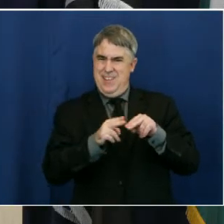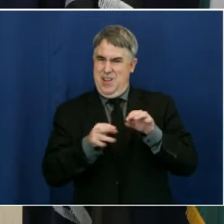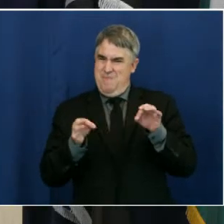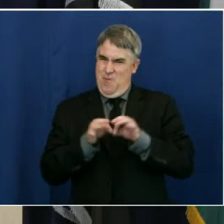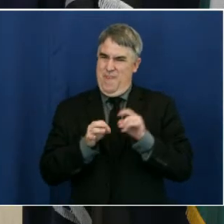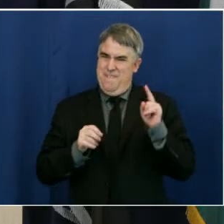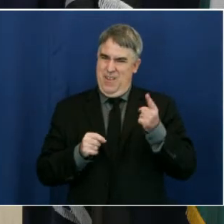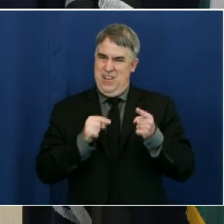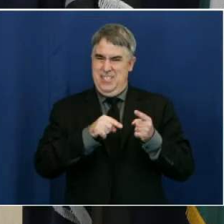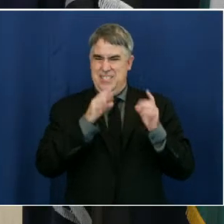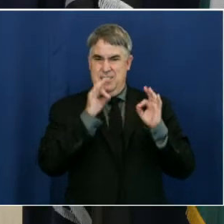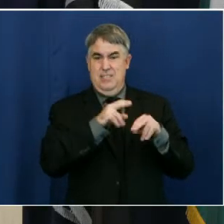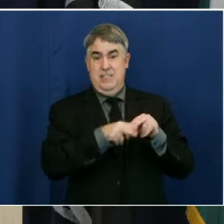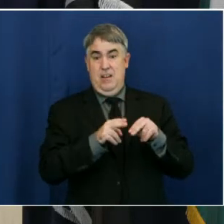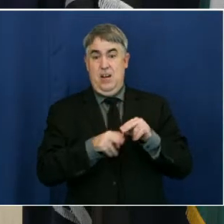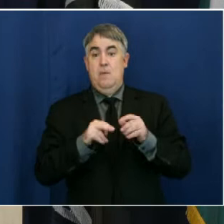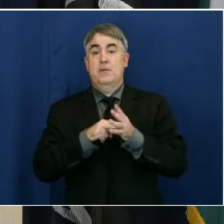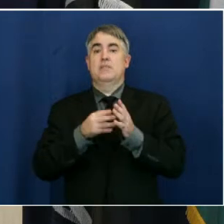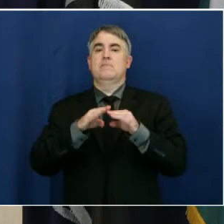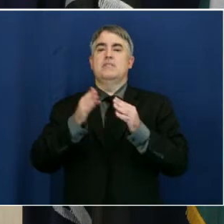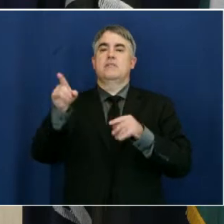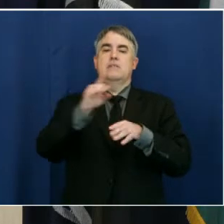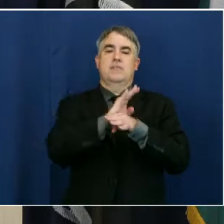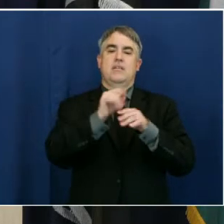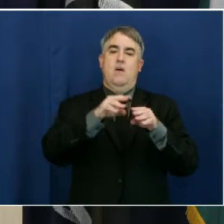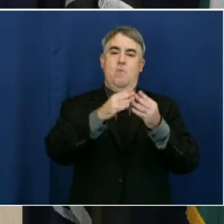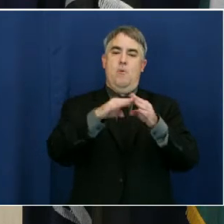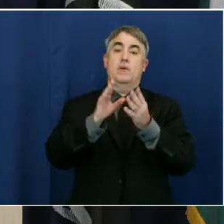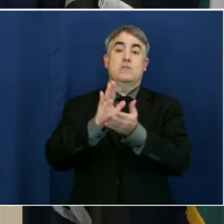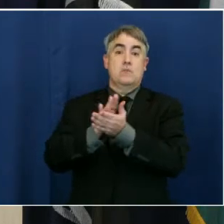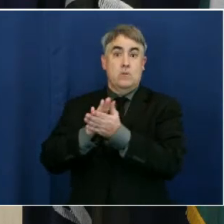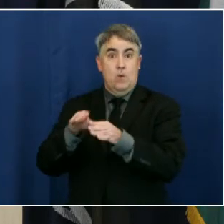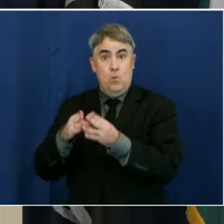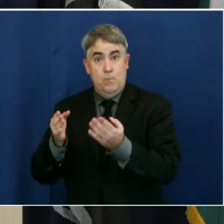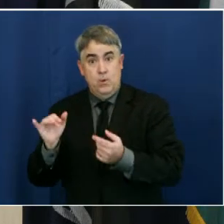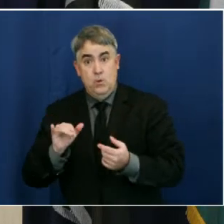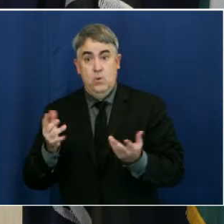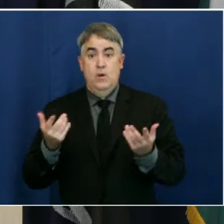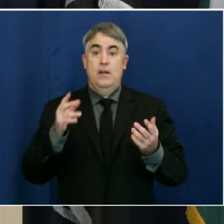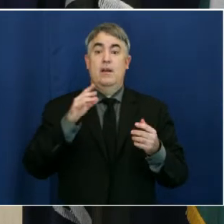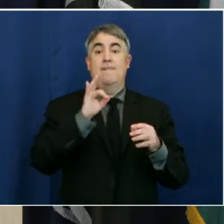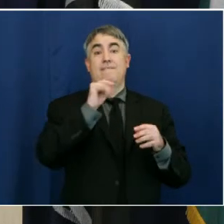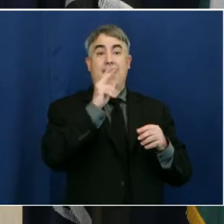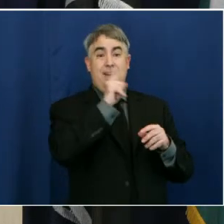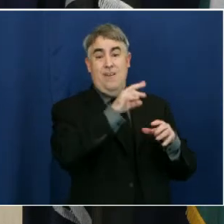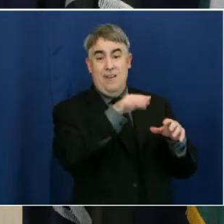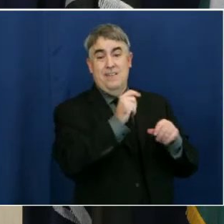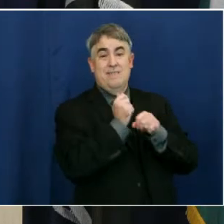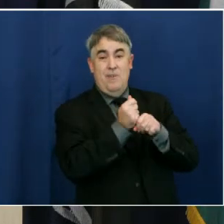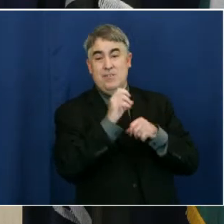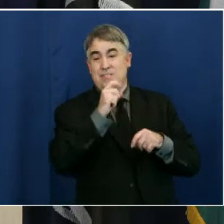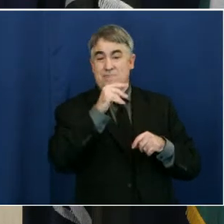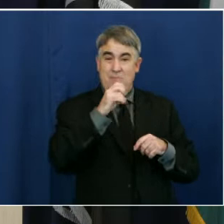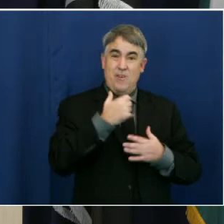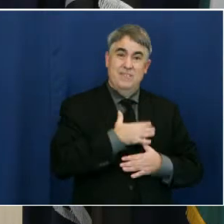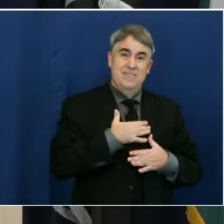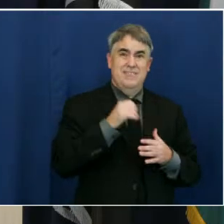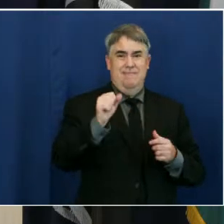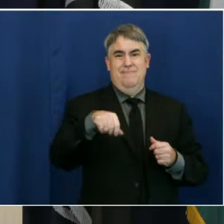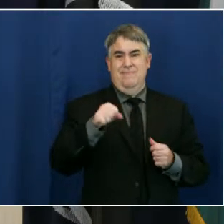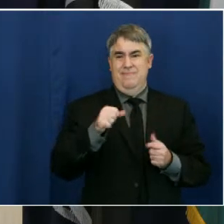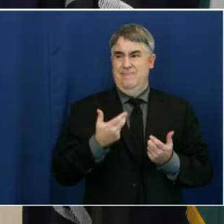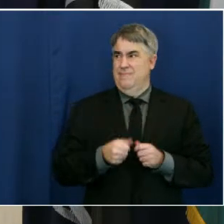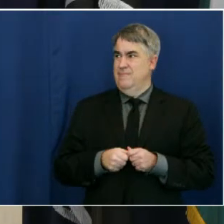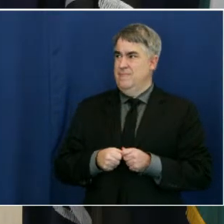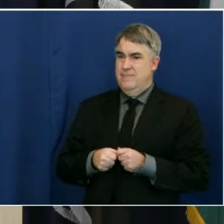school, businesses open, and fans back in ballparks. And so we think that the efforts we're taking, again, to slow the spread, alleviate